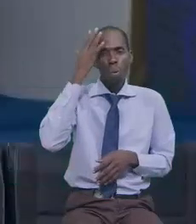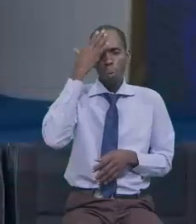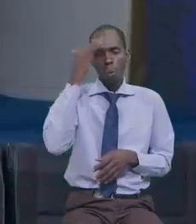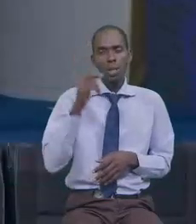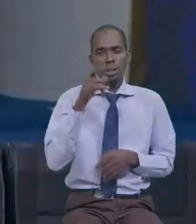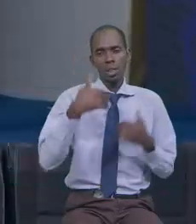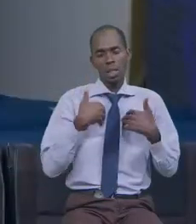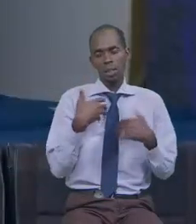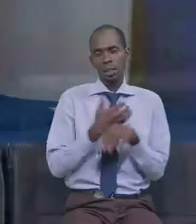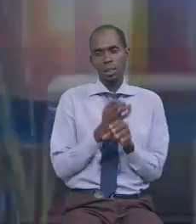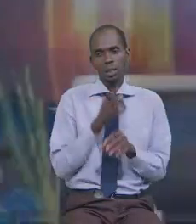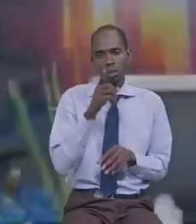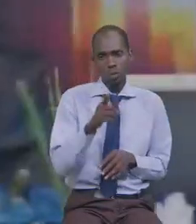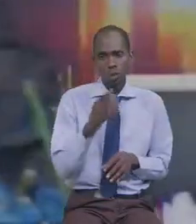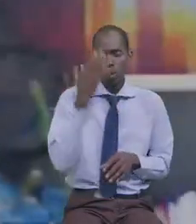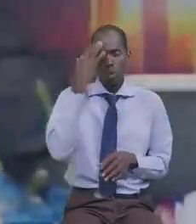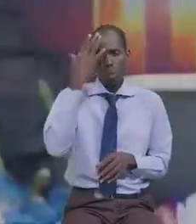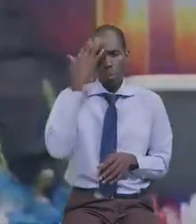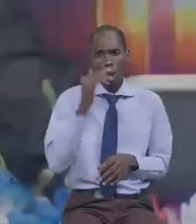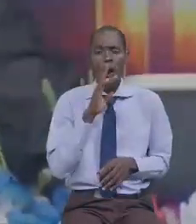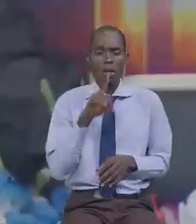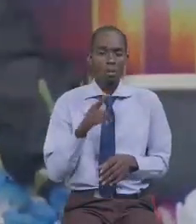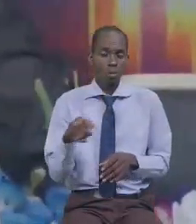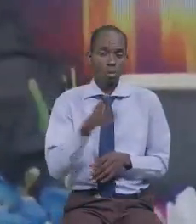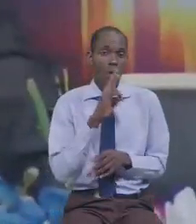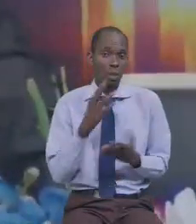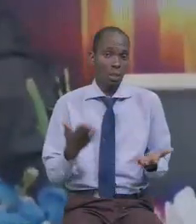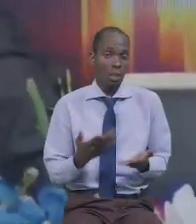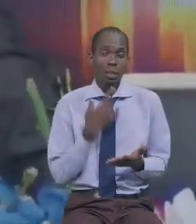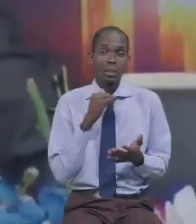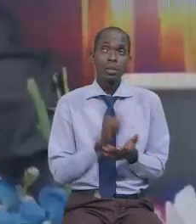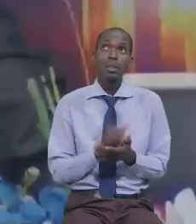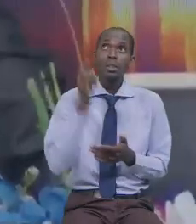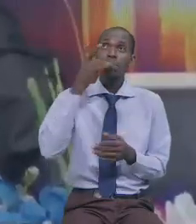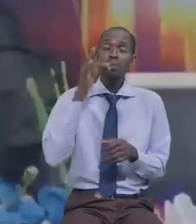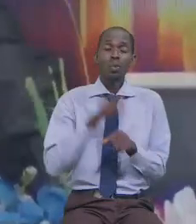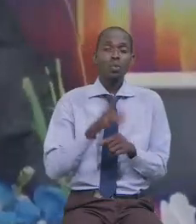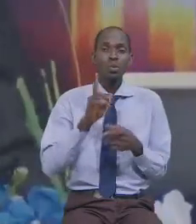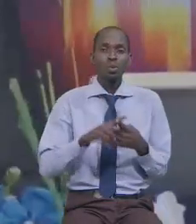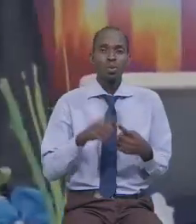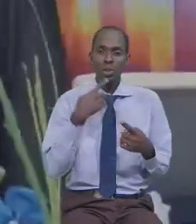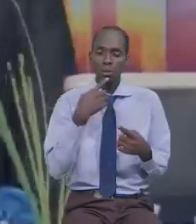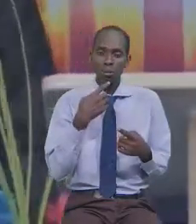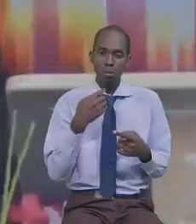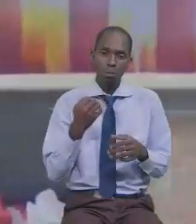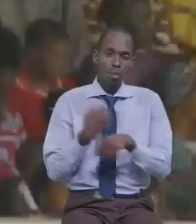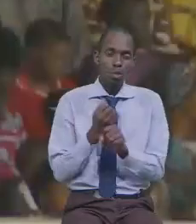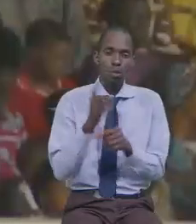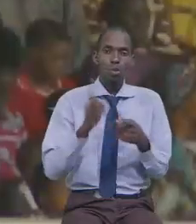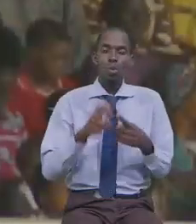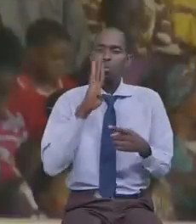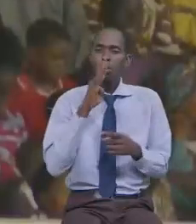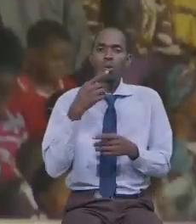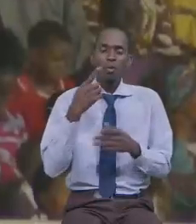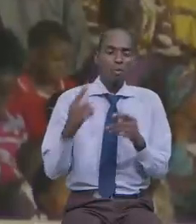me, and I will make you first class, first rate, professional in Jesus'